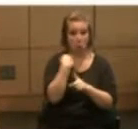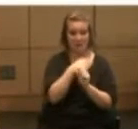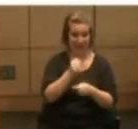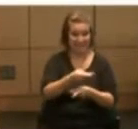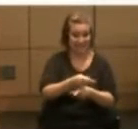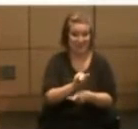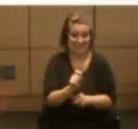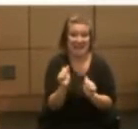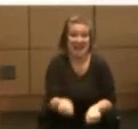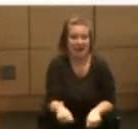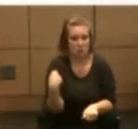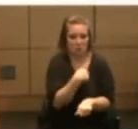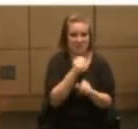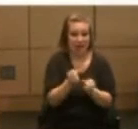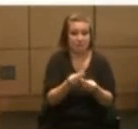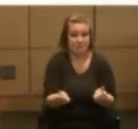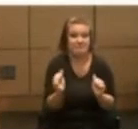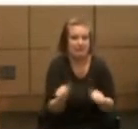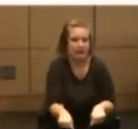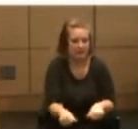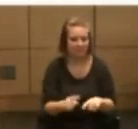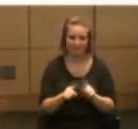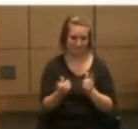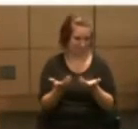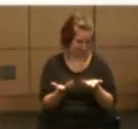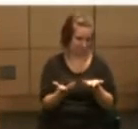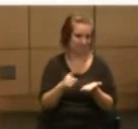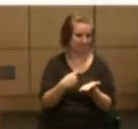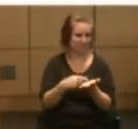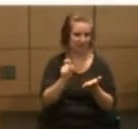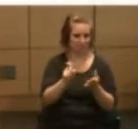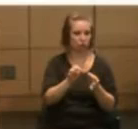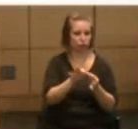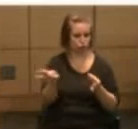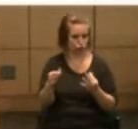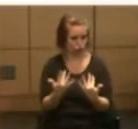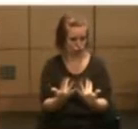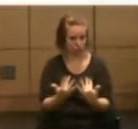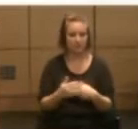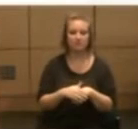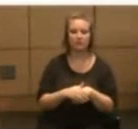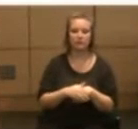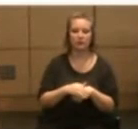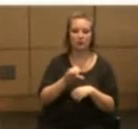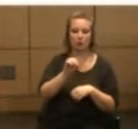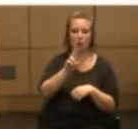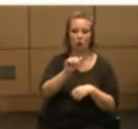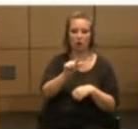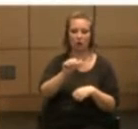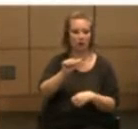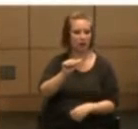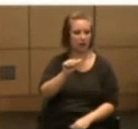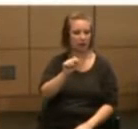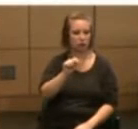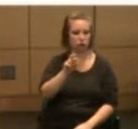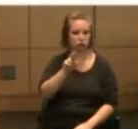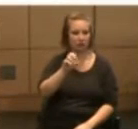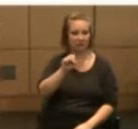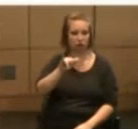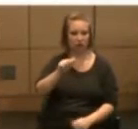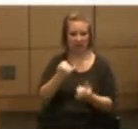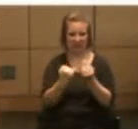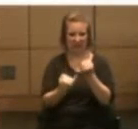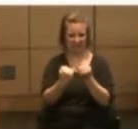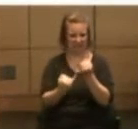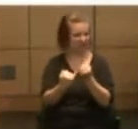care of these and we can make them go away. Now, oral atresia or an absent ear canal is the one situation where